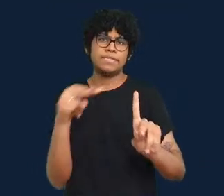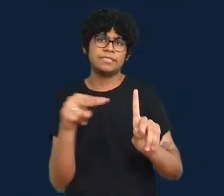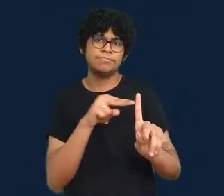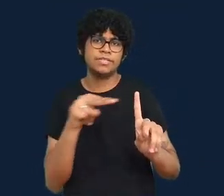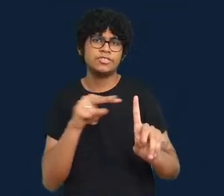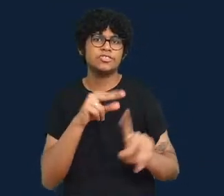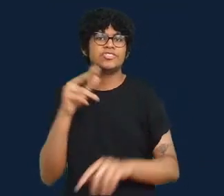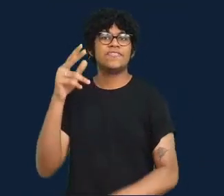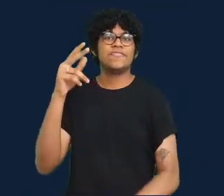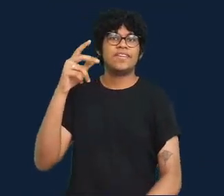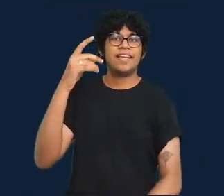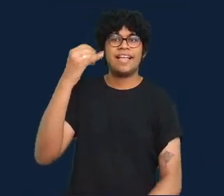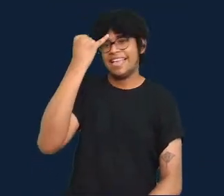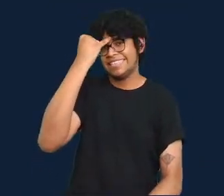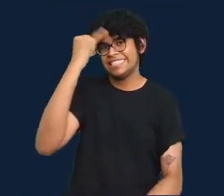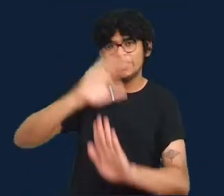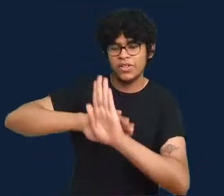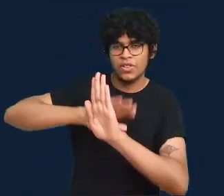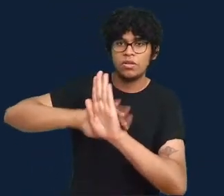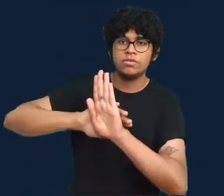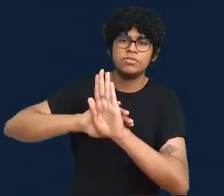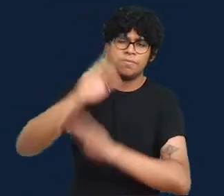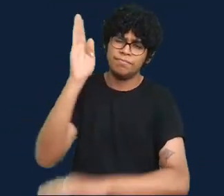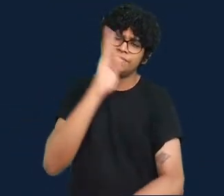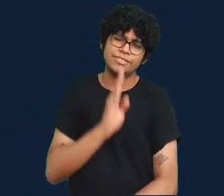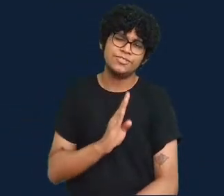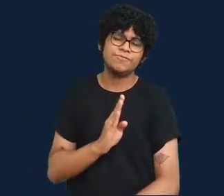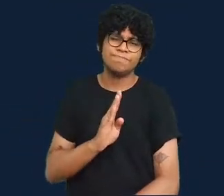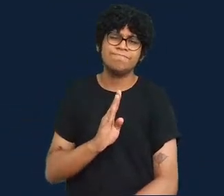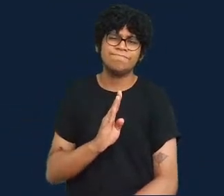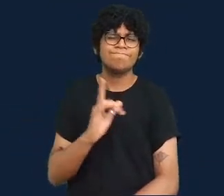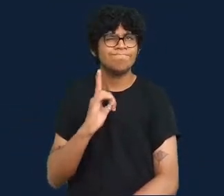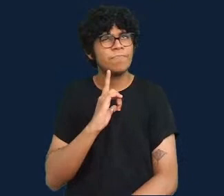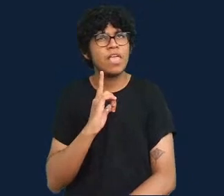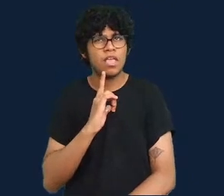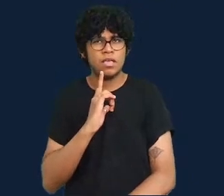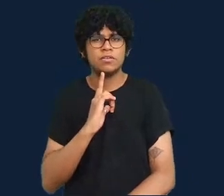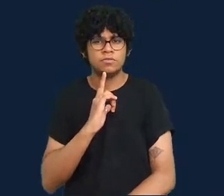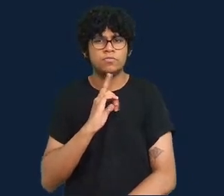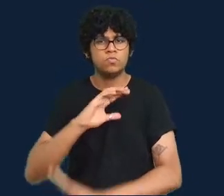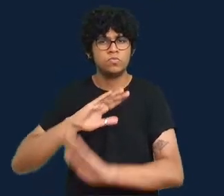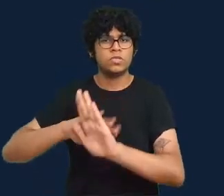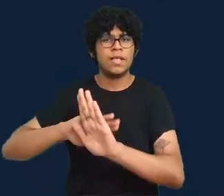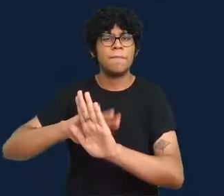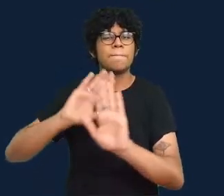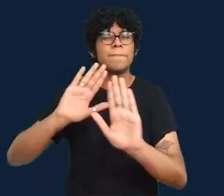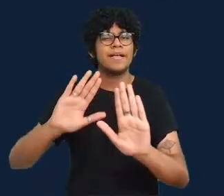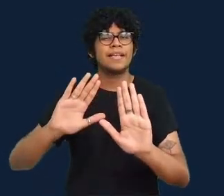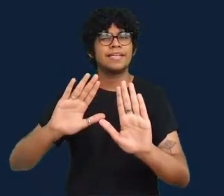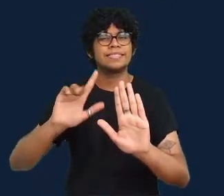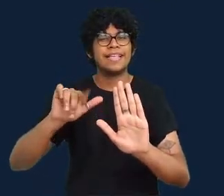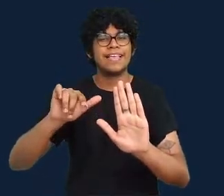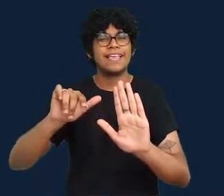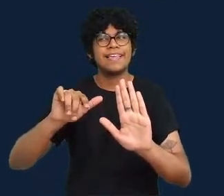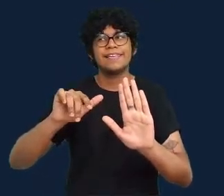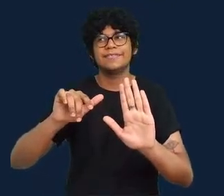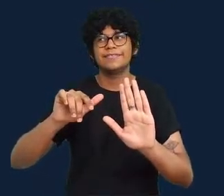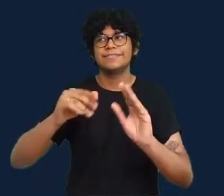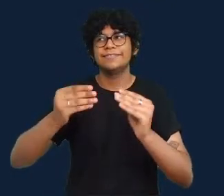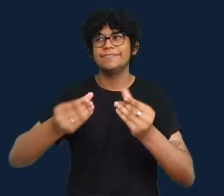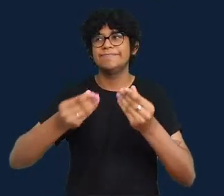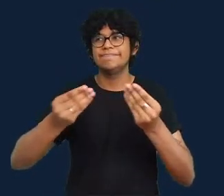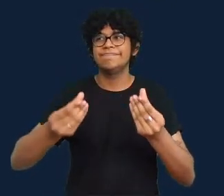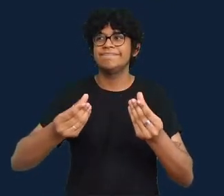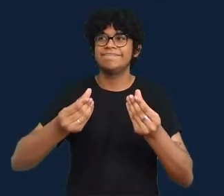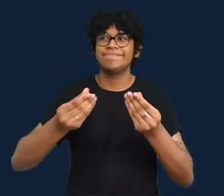know, but it's sort of impartial. Yeah, I don't know. There are newspapers that